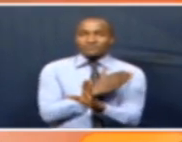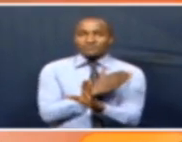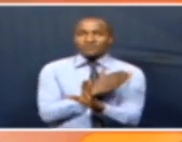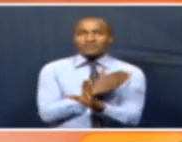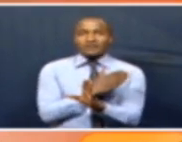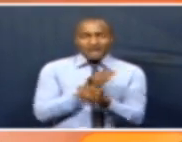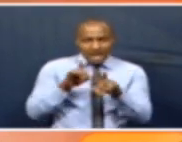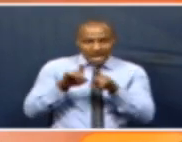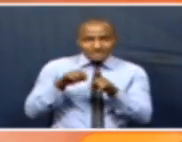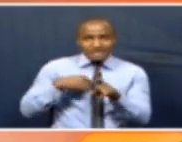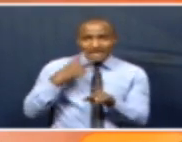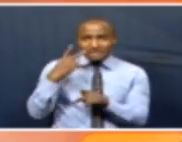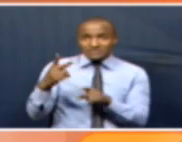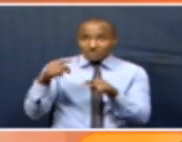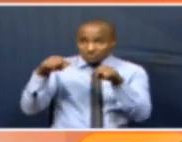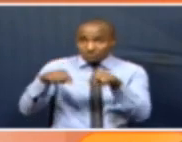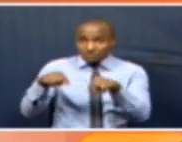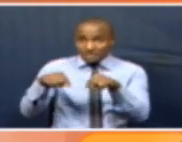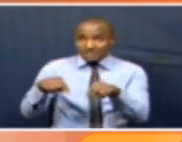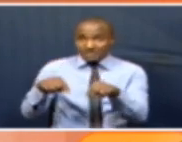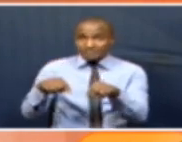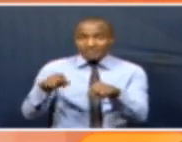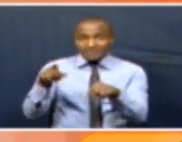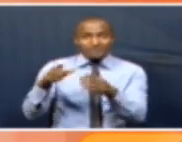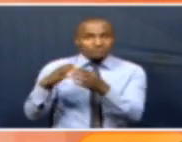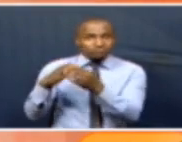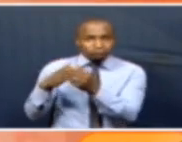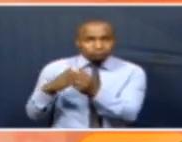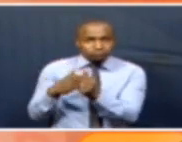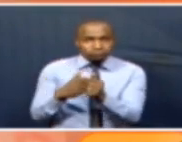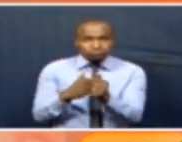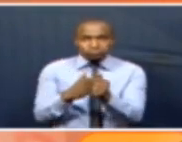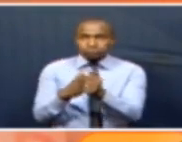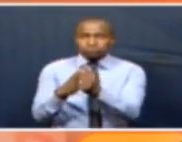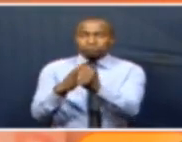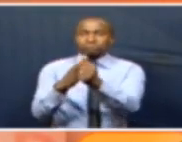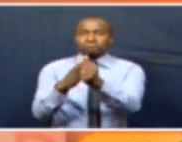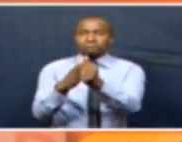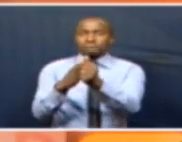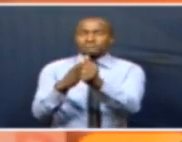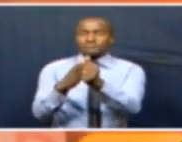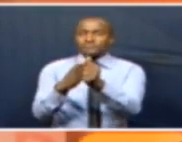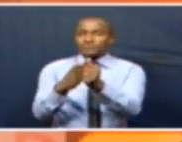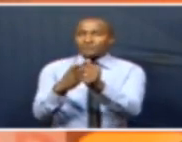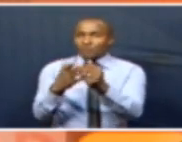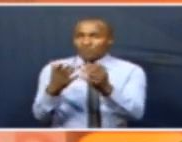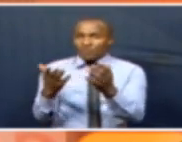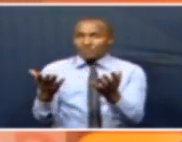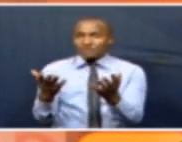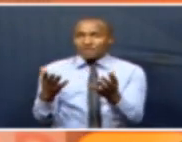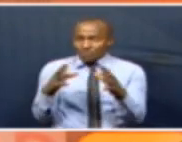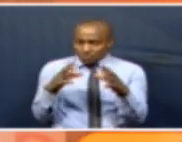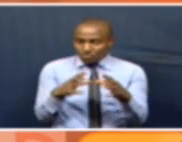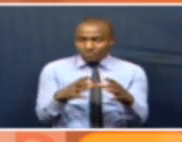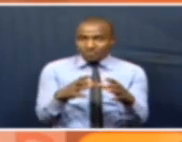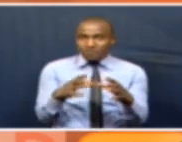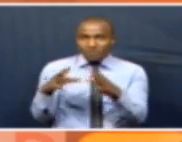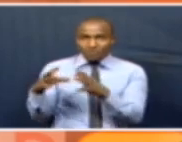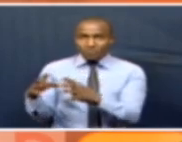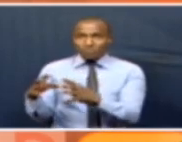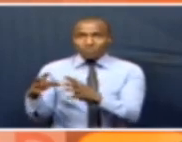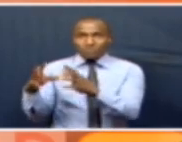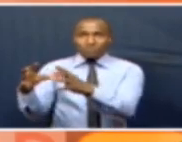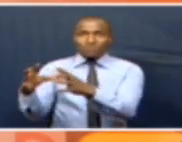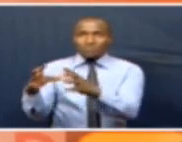today, this gagging up of so-called groups, be